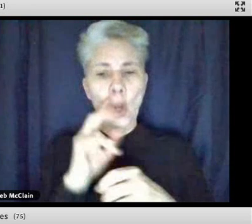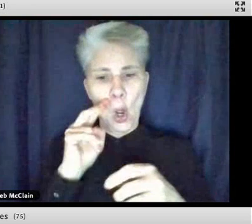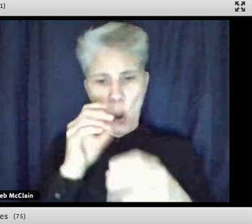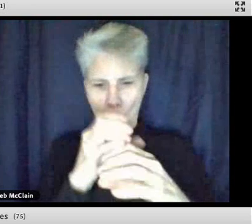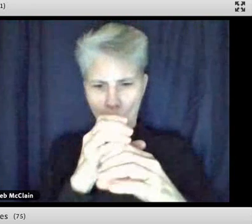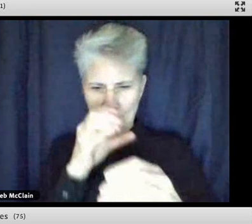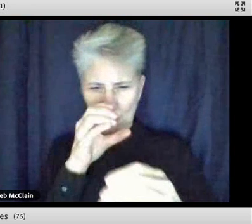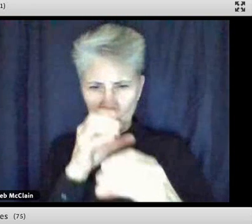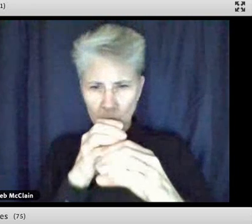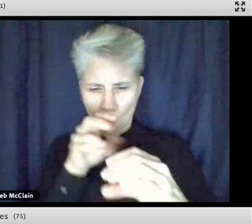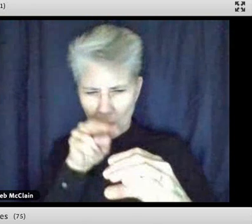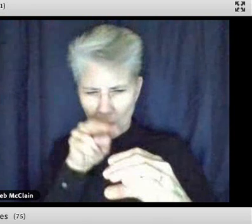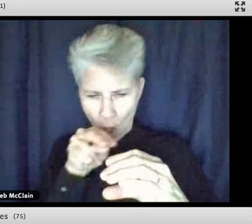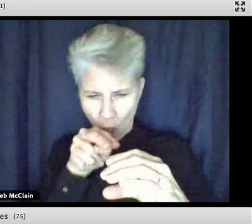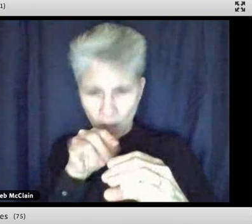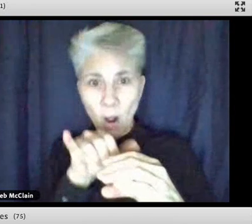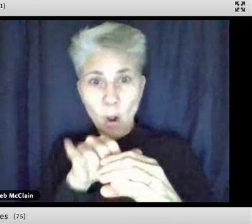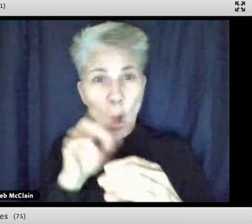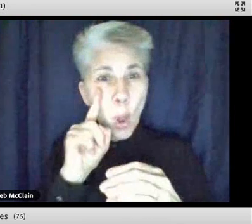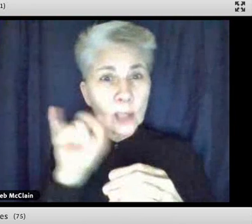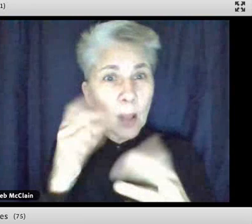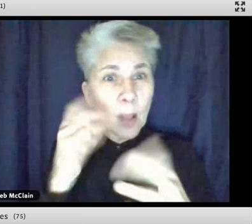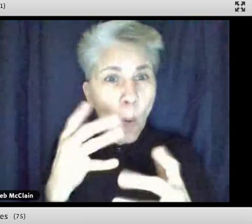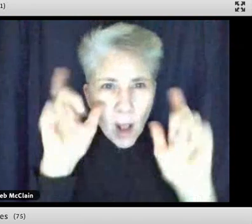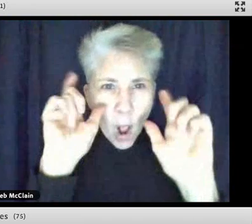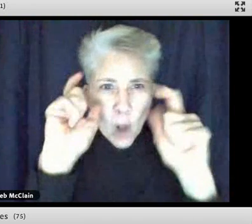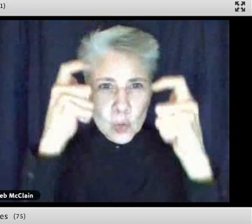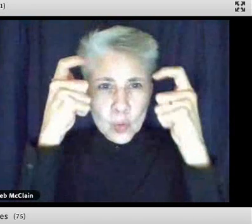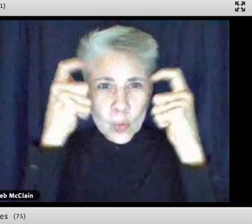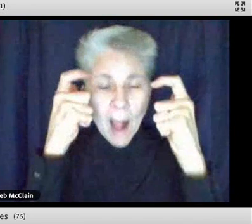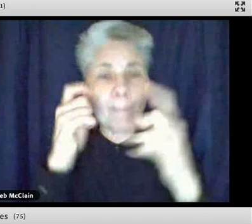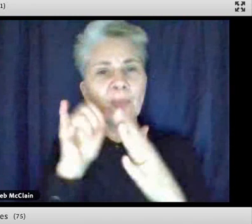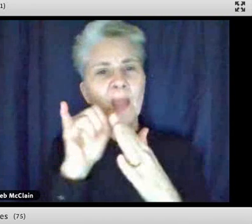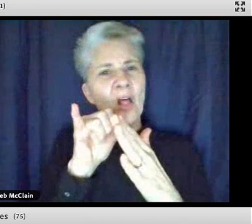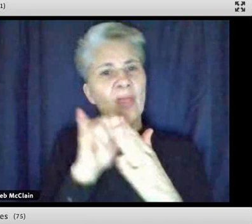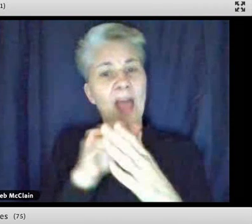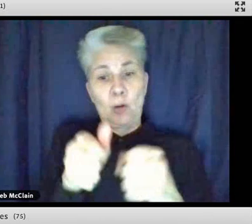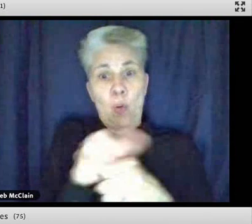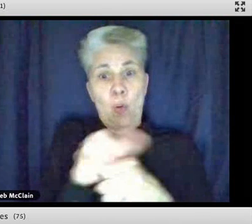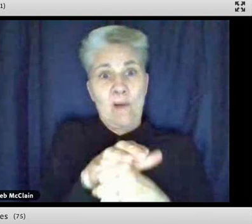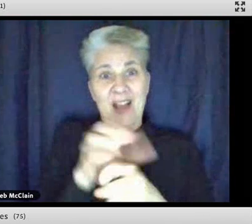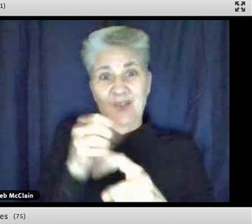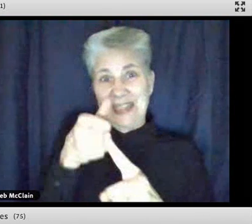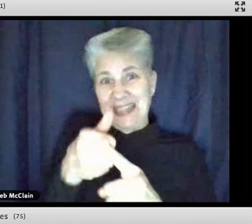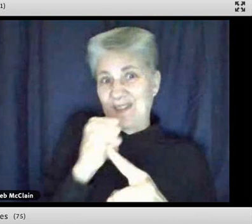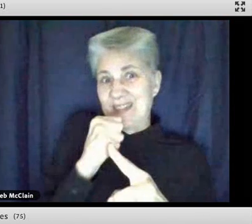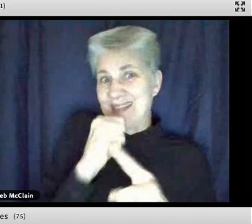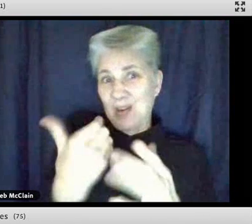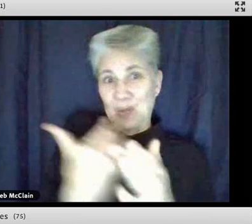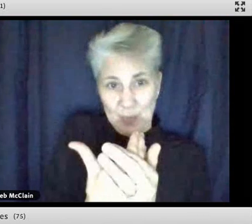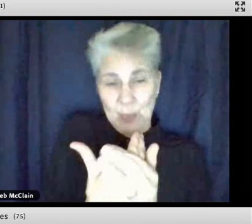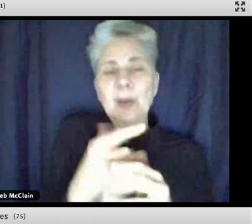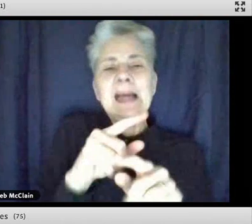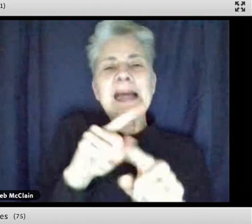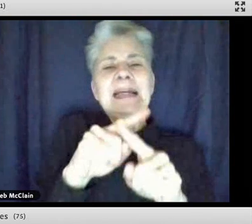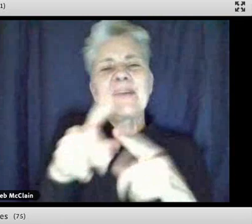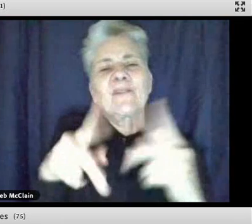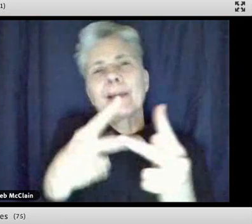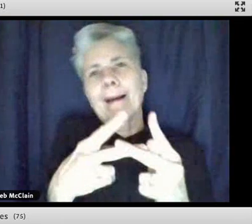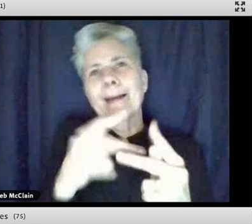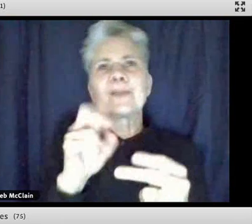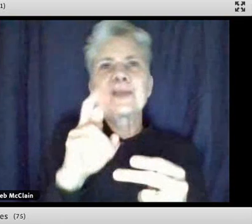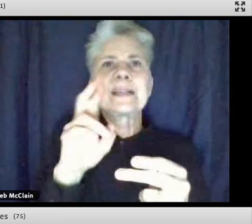under a microscope, it has a crown-like appearance. And a coronavirus is not new. It's a different kind of series